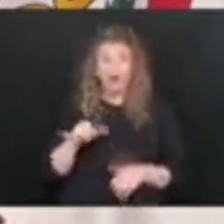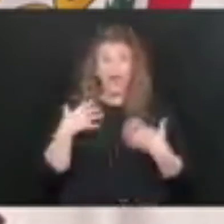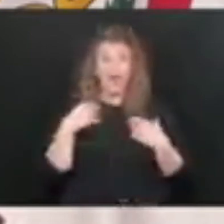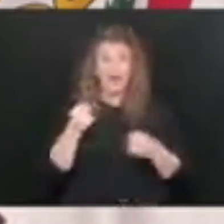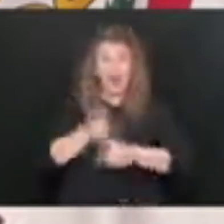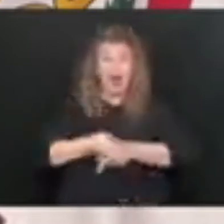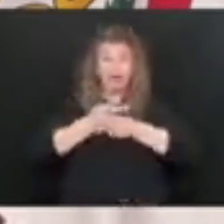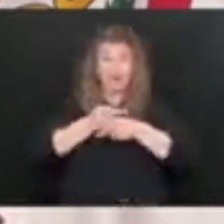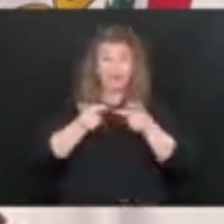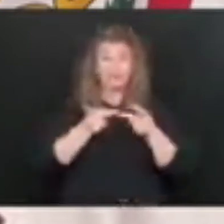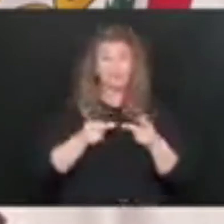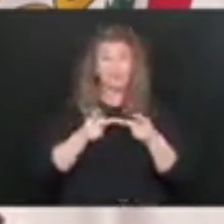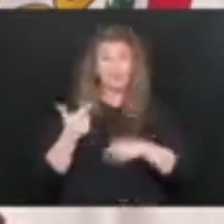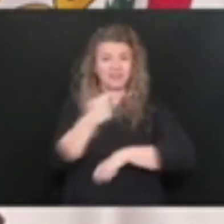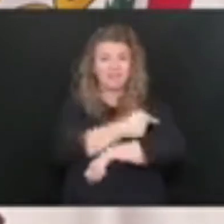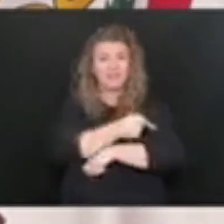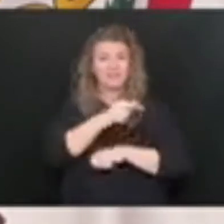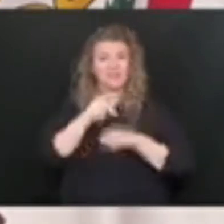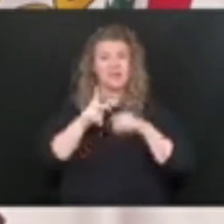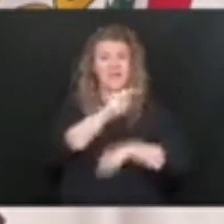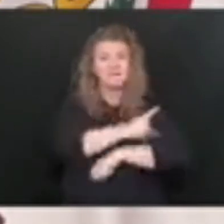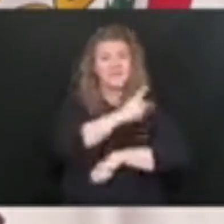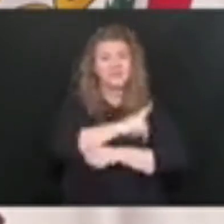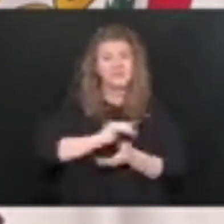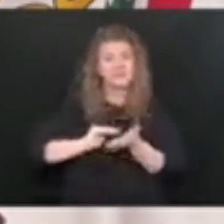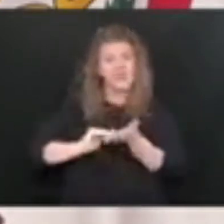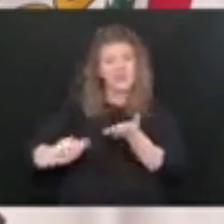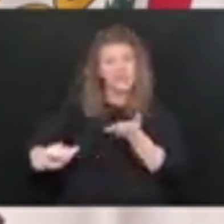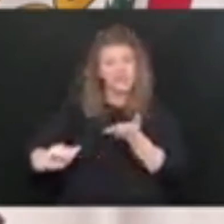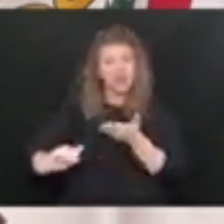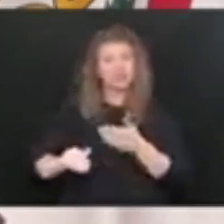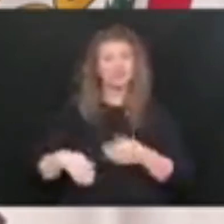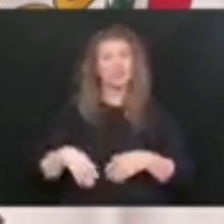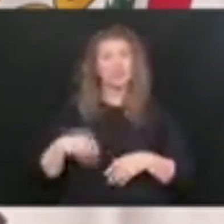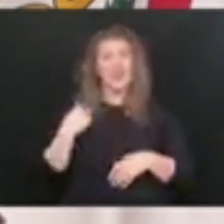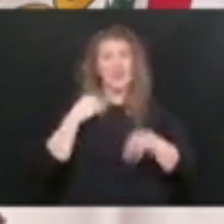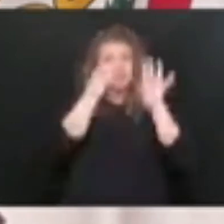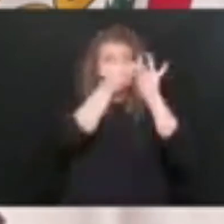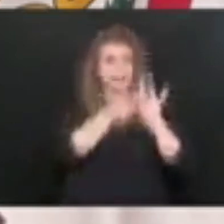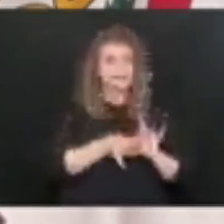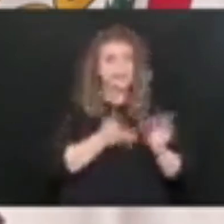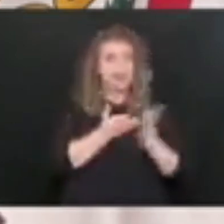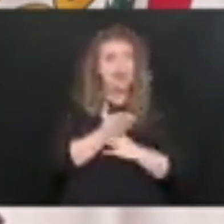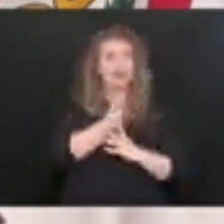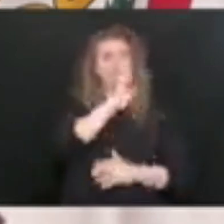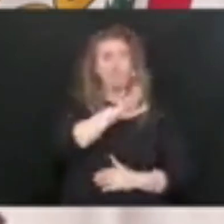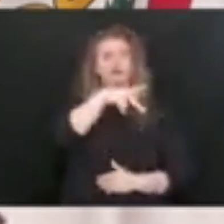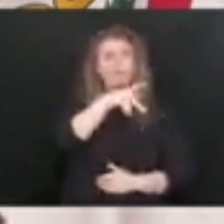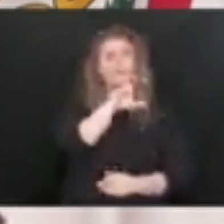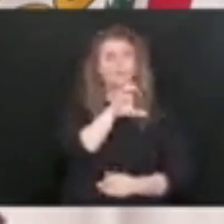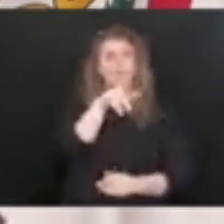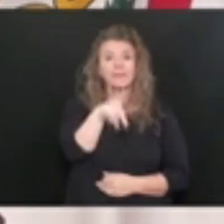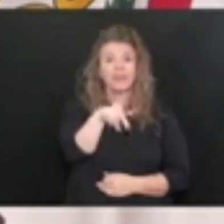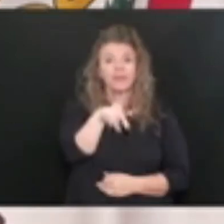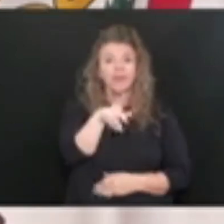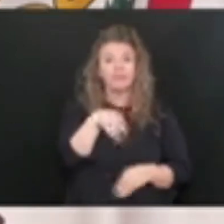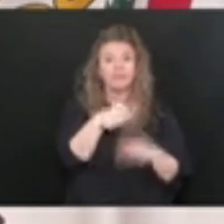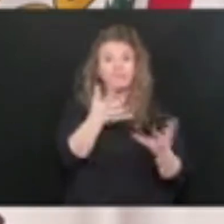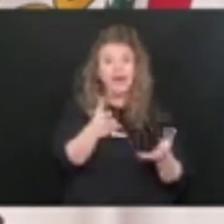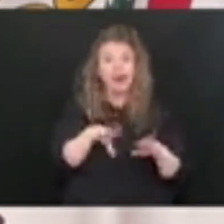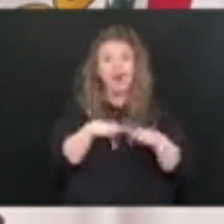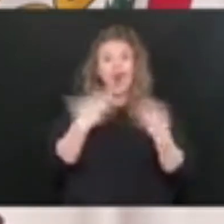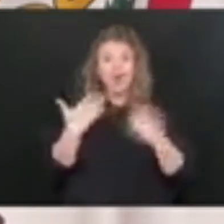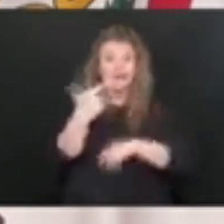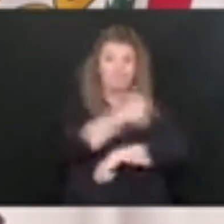to vaccinate patients on discharge, move messaging through primary care providers, open up